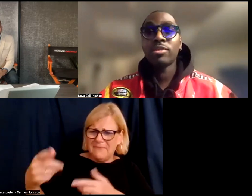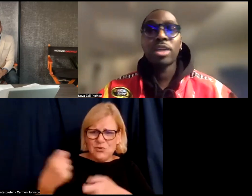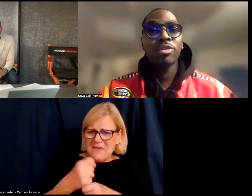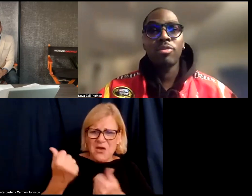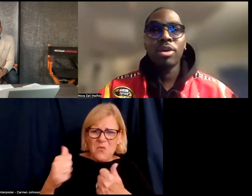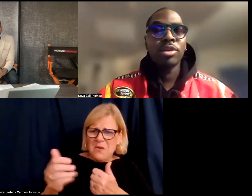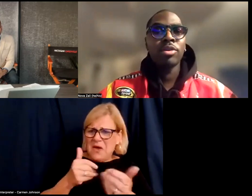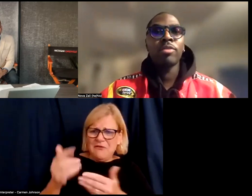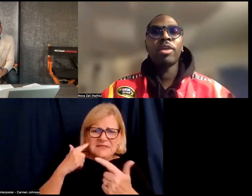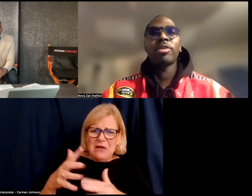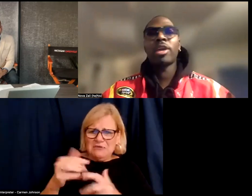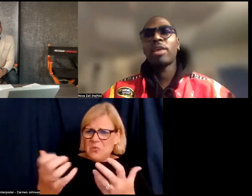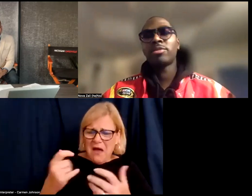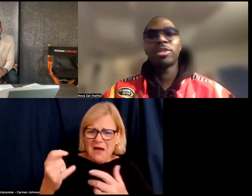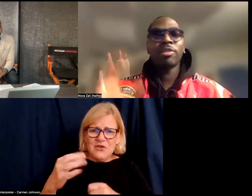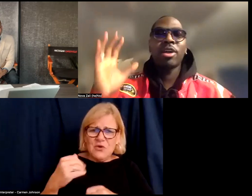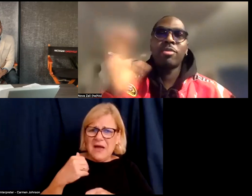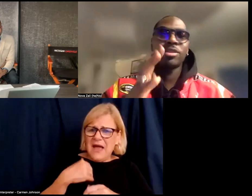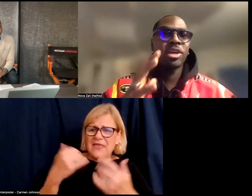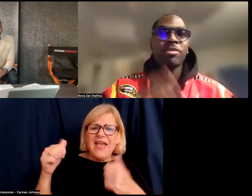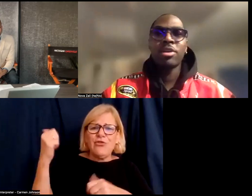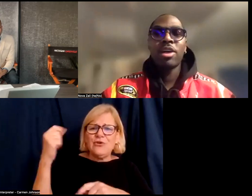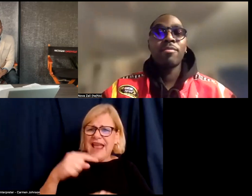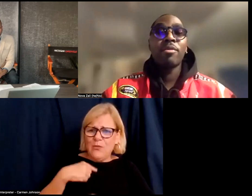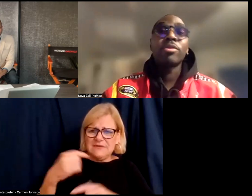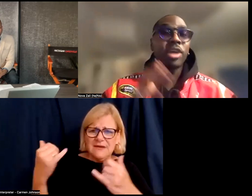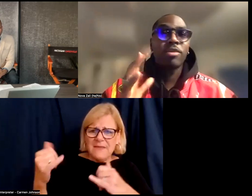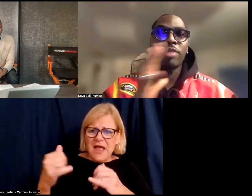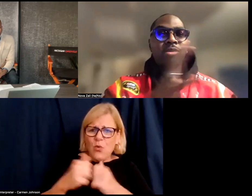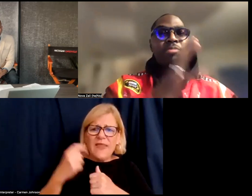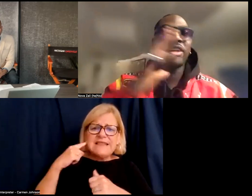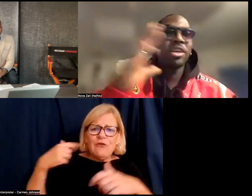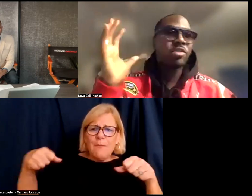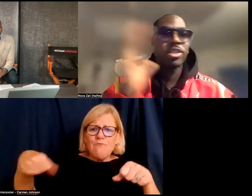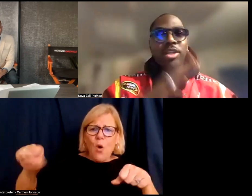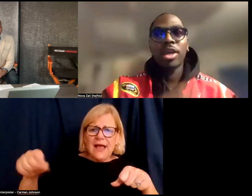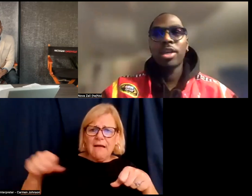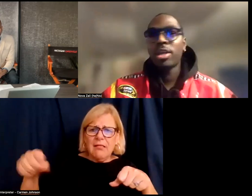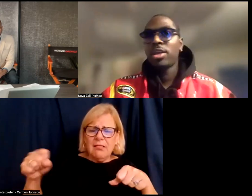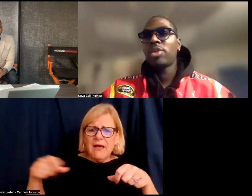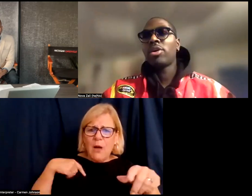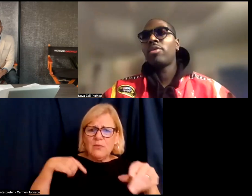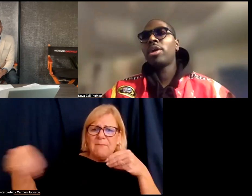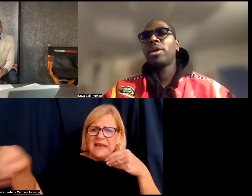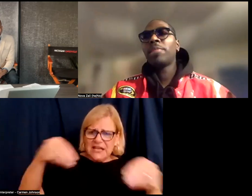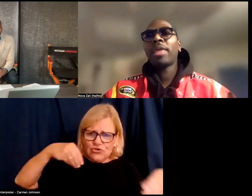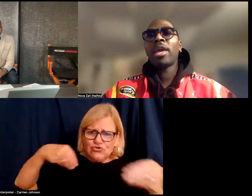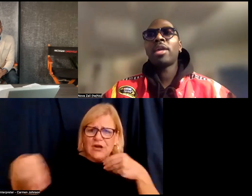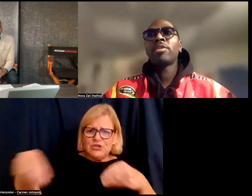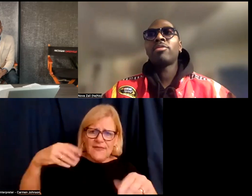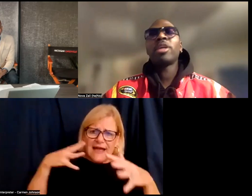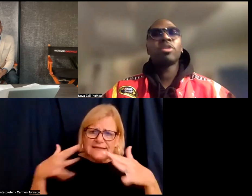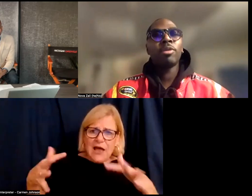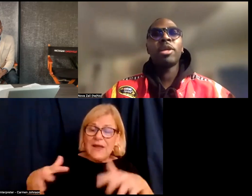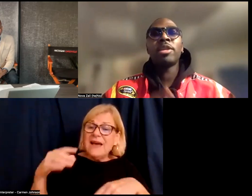whatever sound you want. You know, the other yeah. day I was messing around with the sound of a motorcycle, and I was bending and stretching that. You know, Mm,